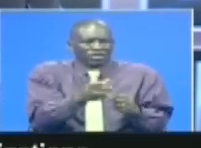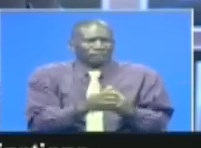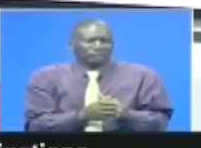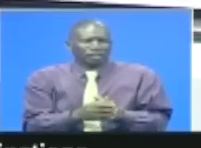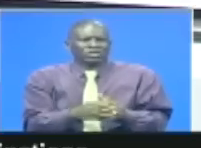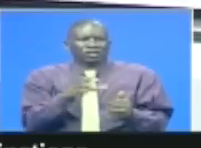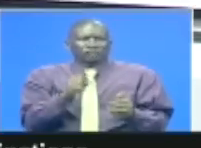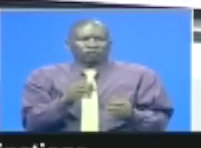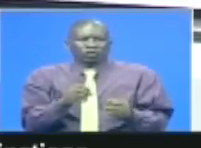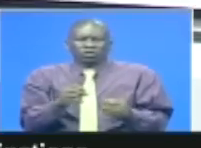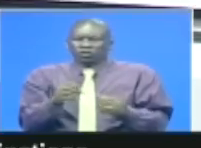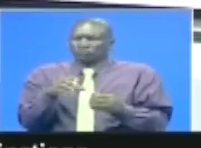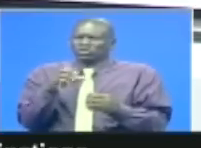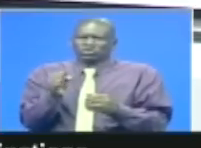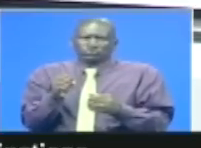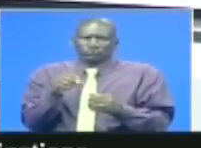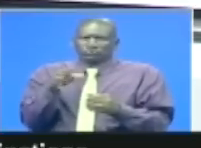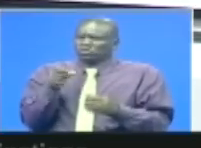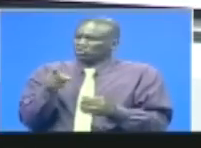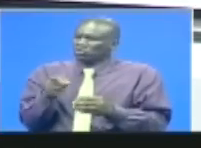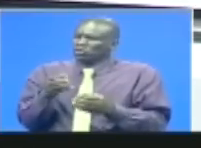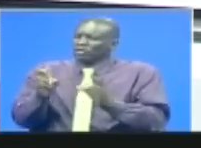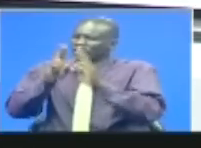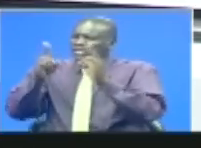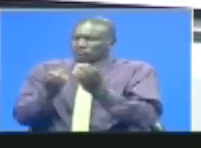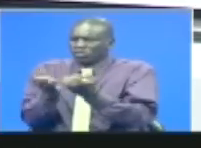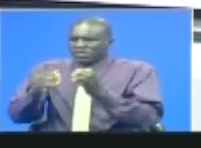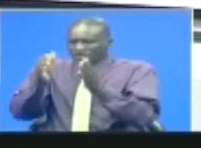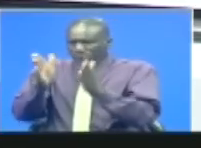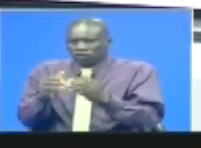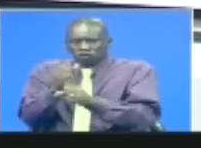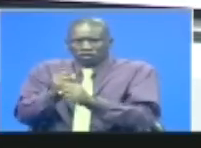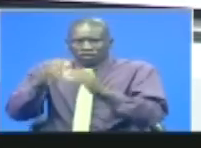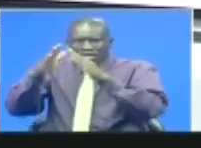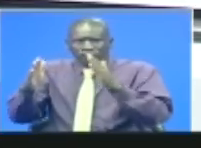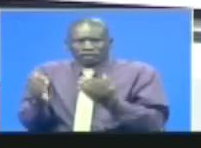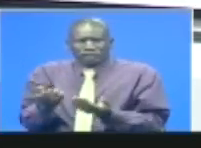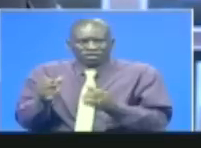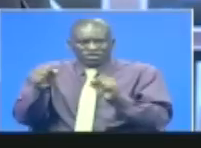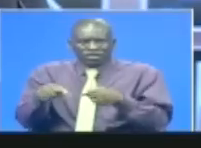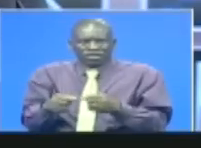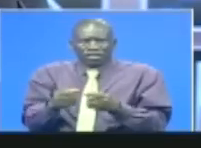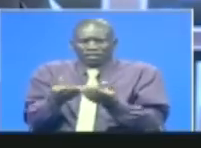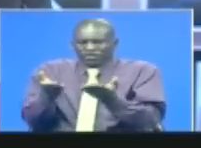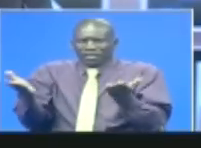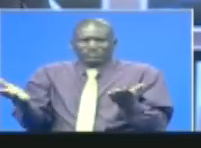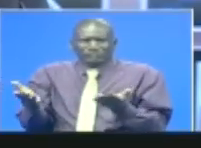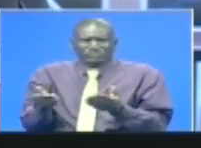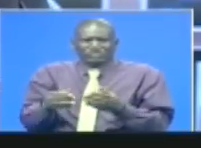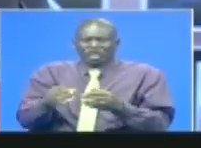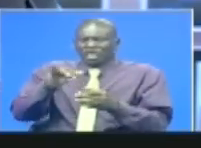So your source of money? I'm an international businessman. You're an international businessman who deals in houses? Houses, commodities,